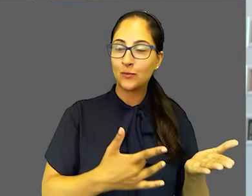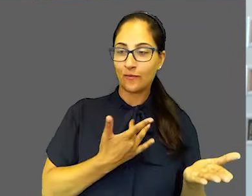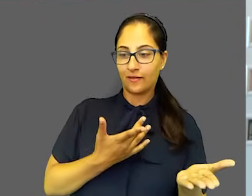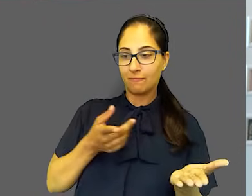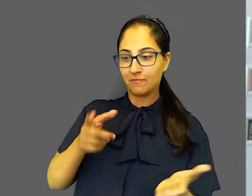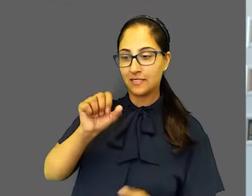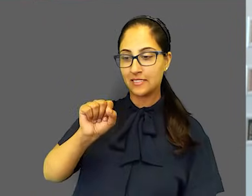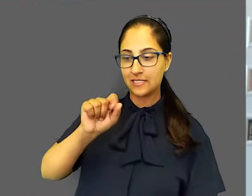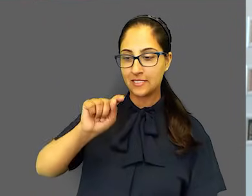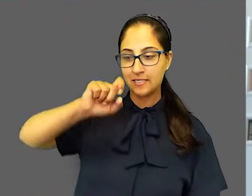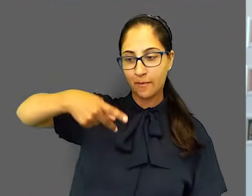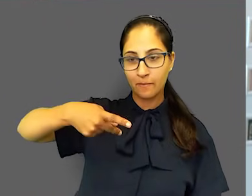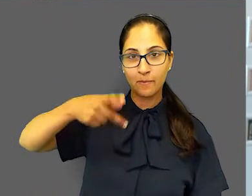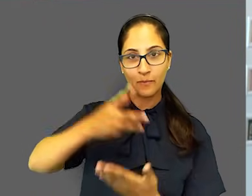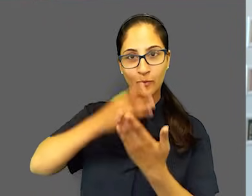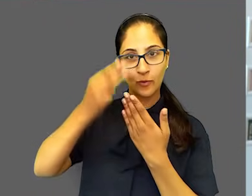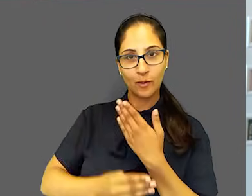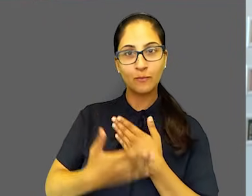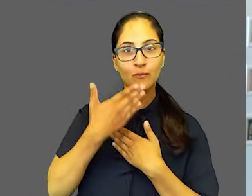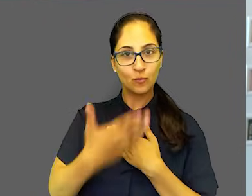wrapped in a nice little package.